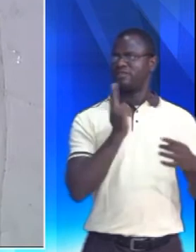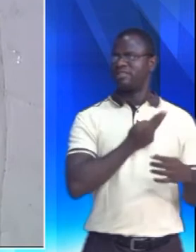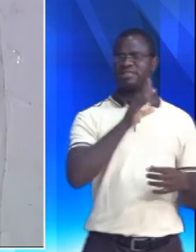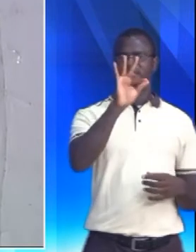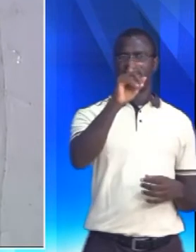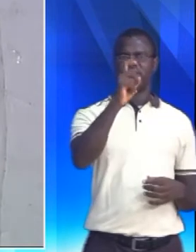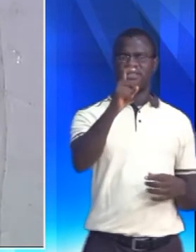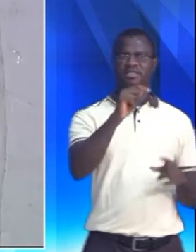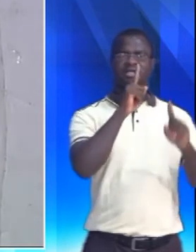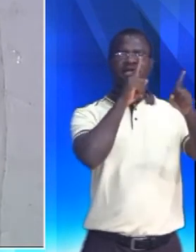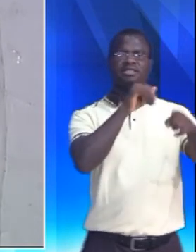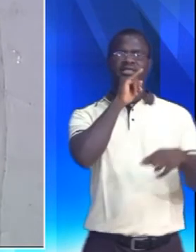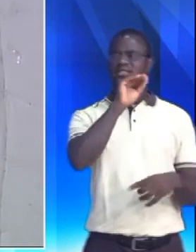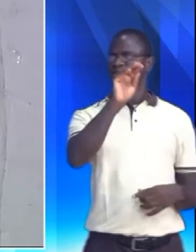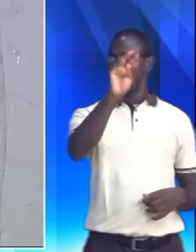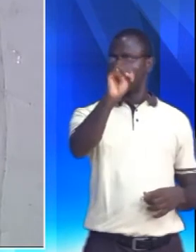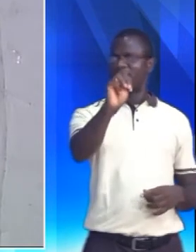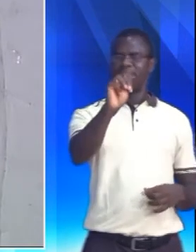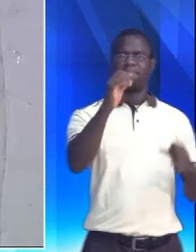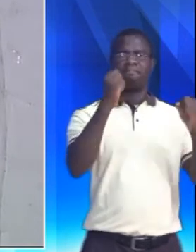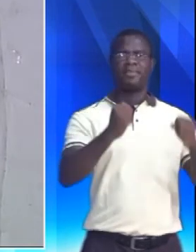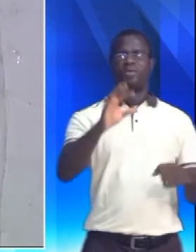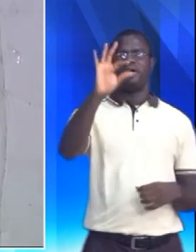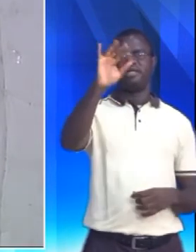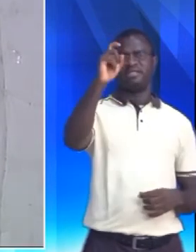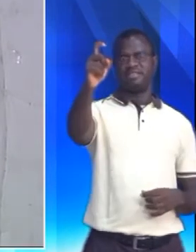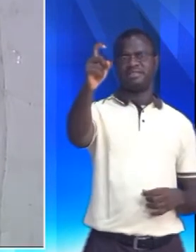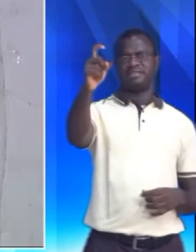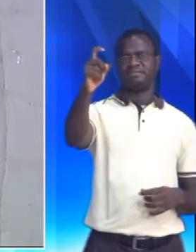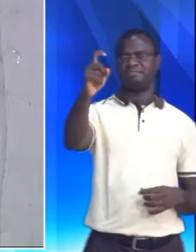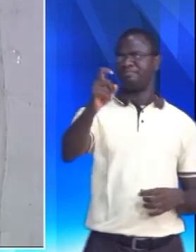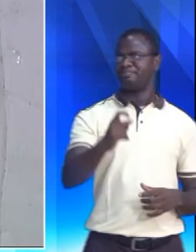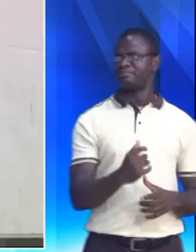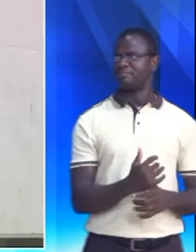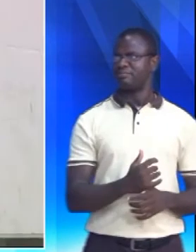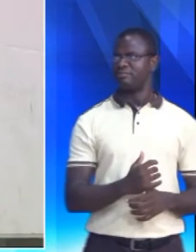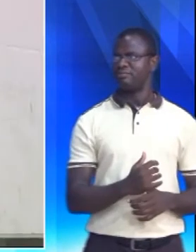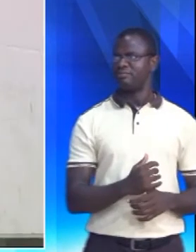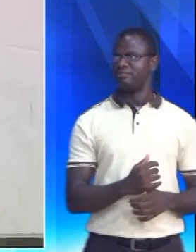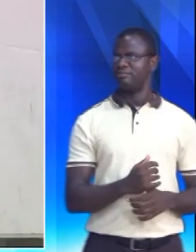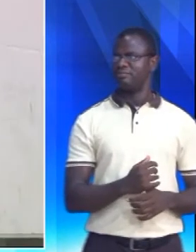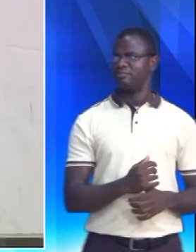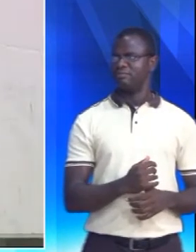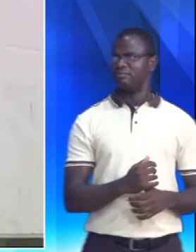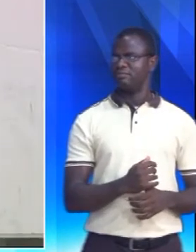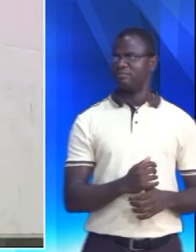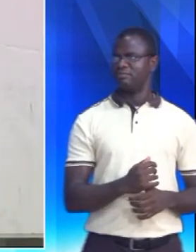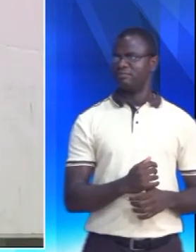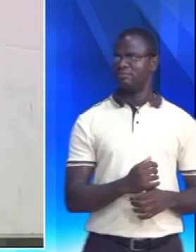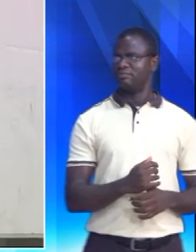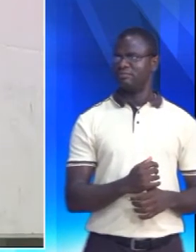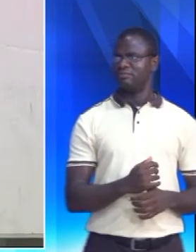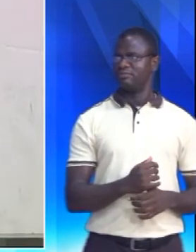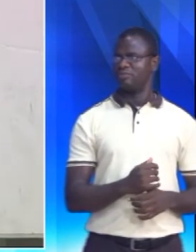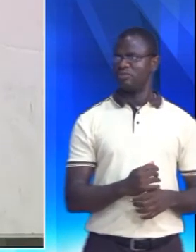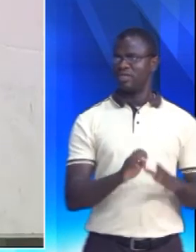9x. That is in the case of this particular example. If we go on and on